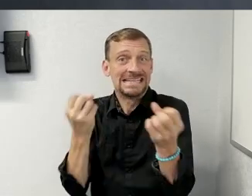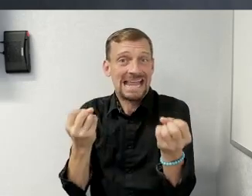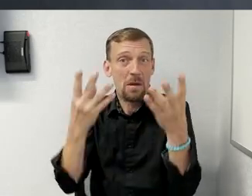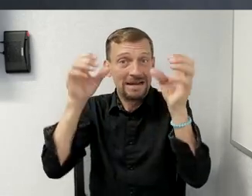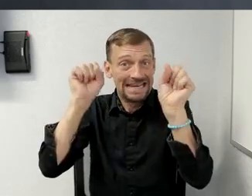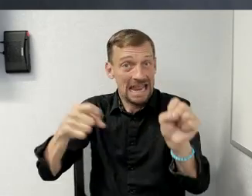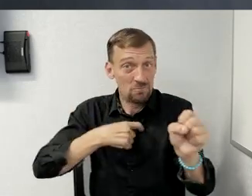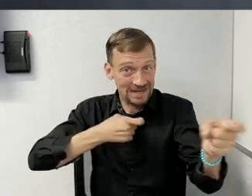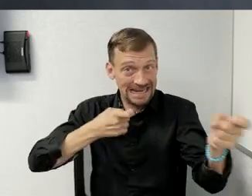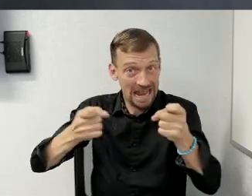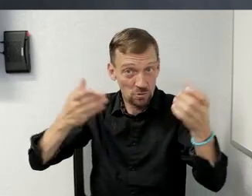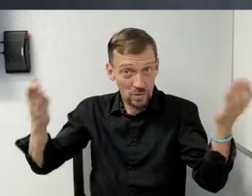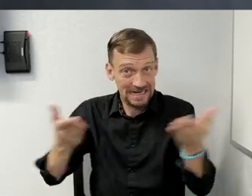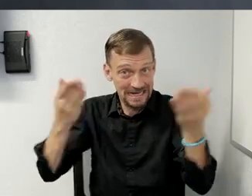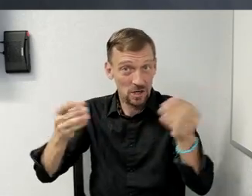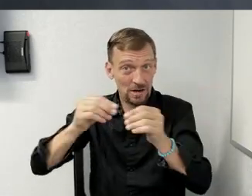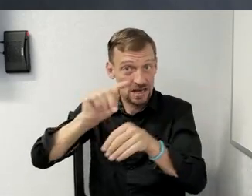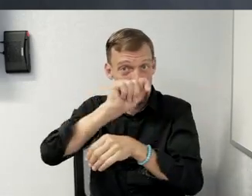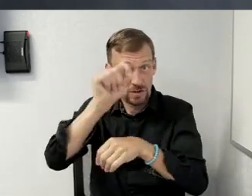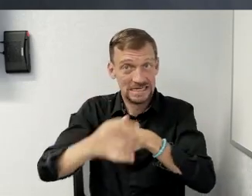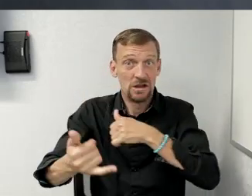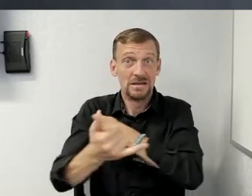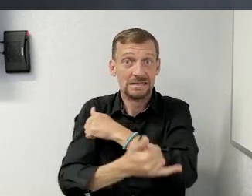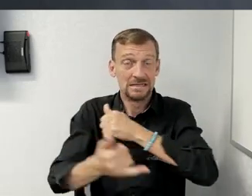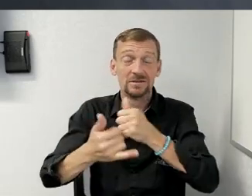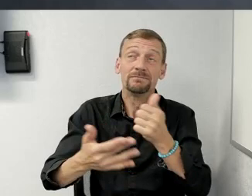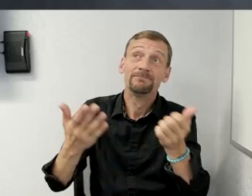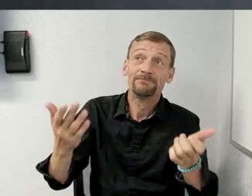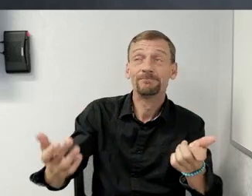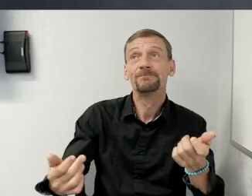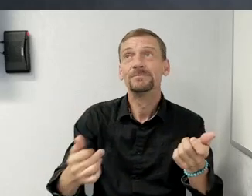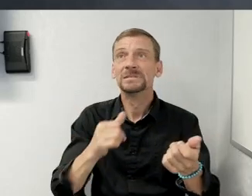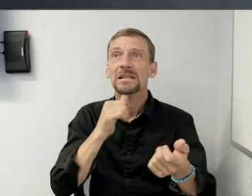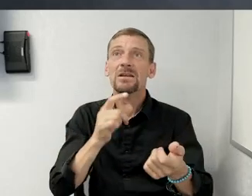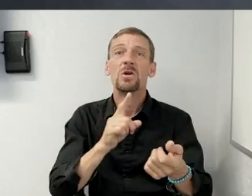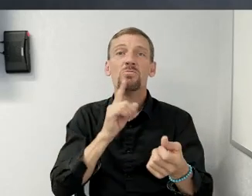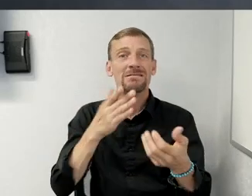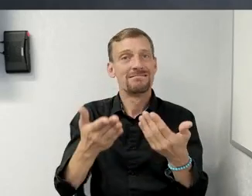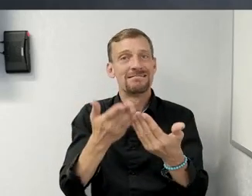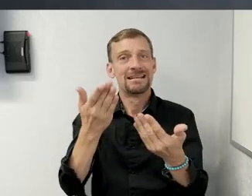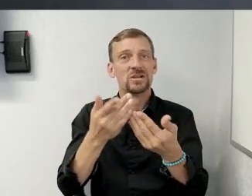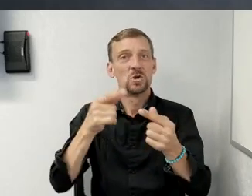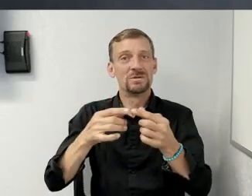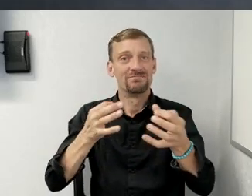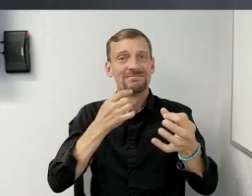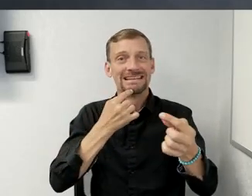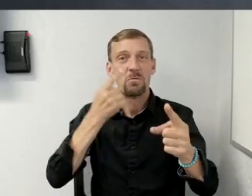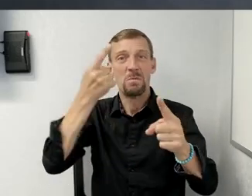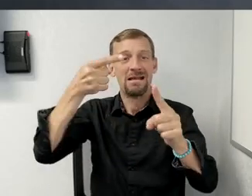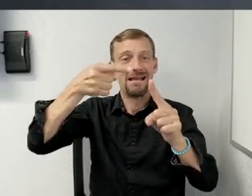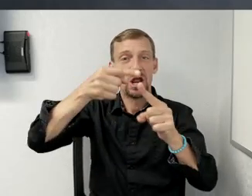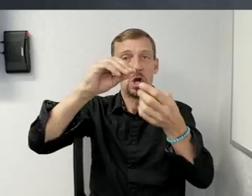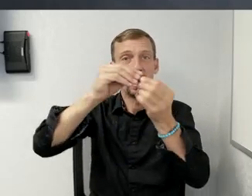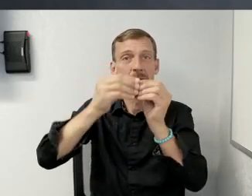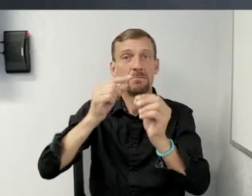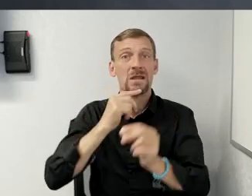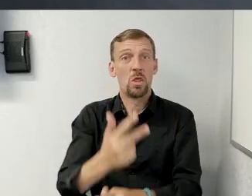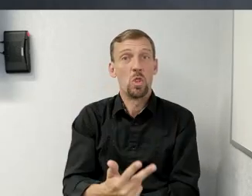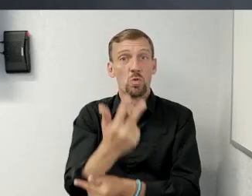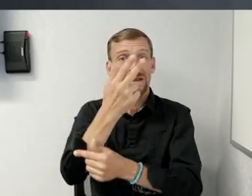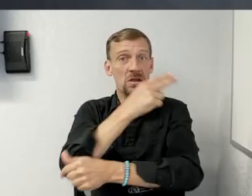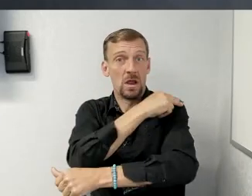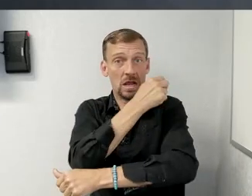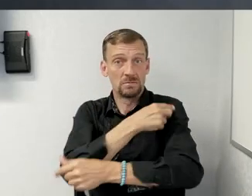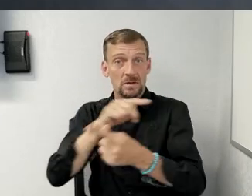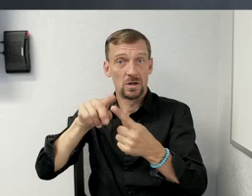So, yeah, that's a bit of an elusive number. Obviously, there are 3 hospitals in Tulare County.